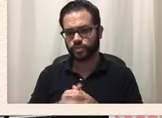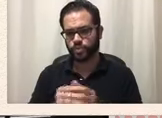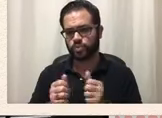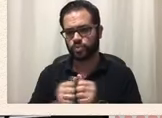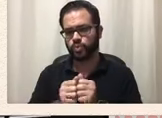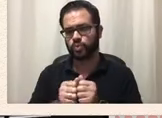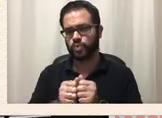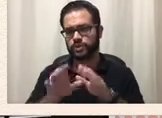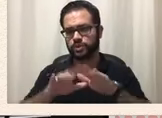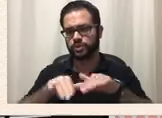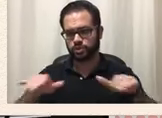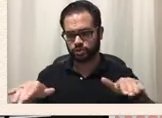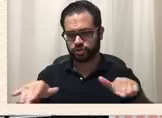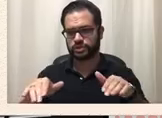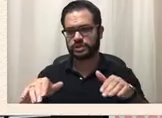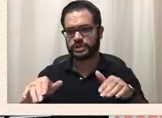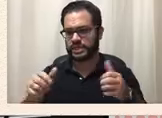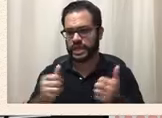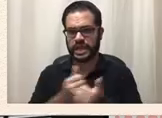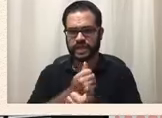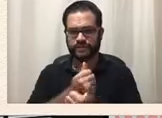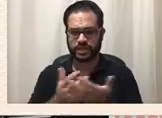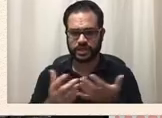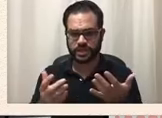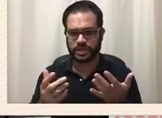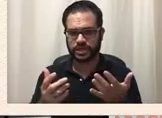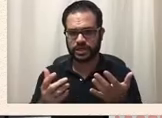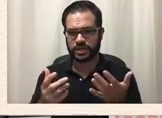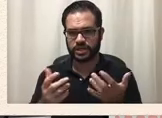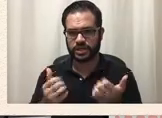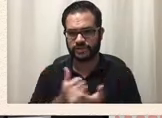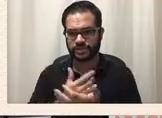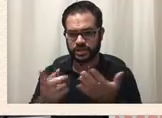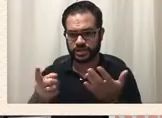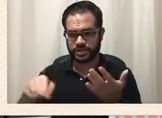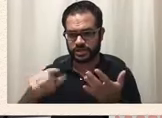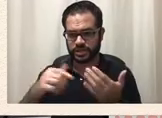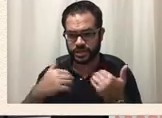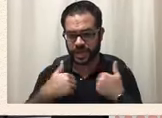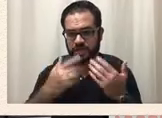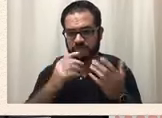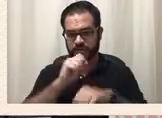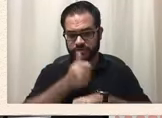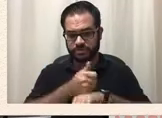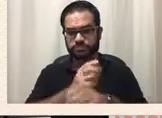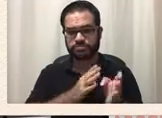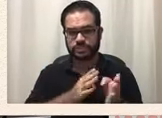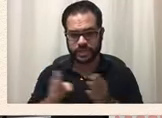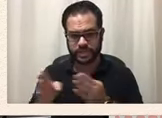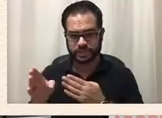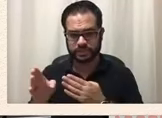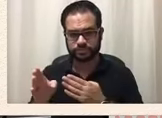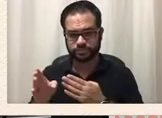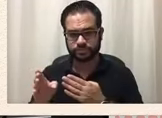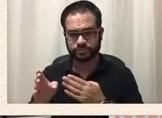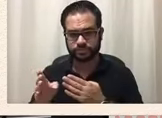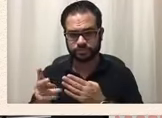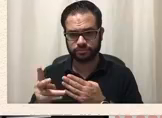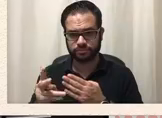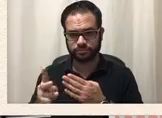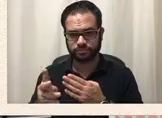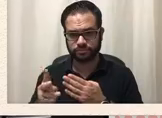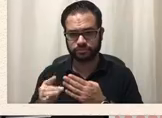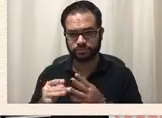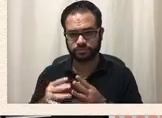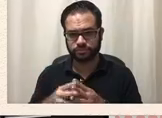Tuesday. I have a class that I deal with. This ain't a class. When